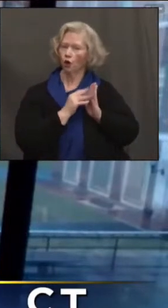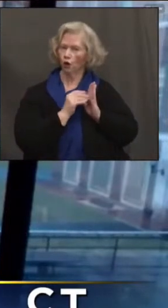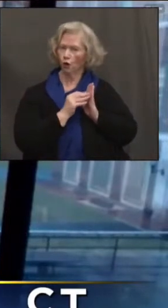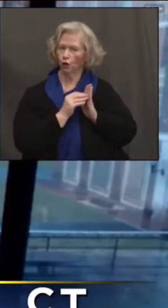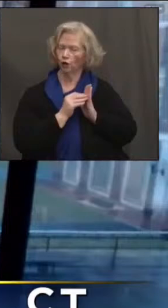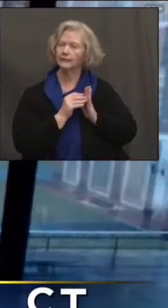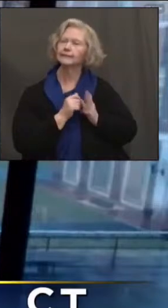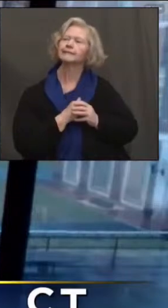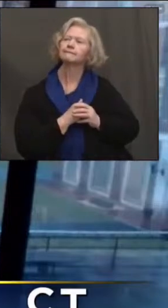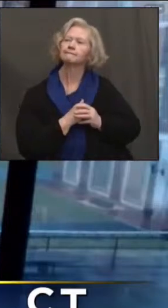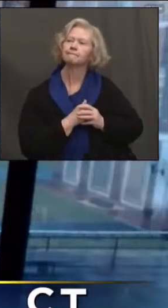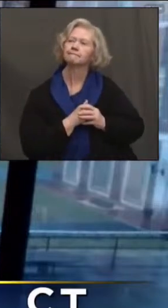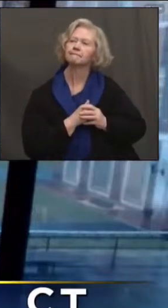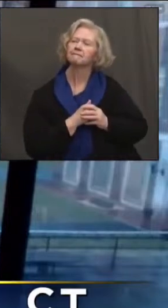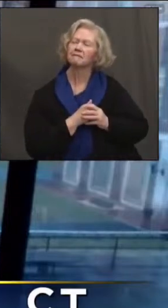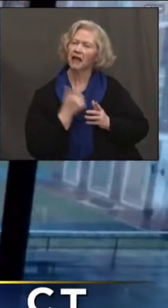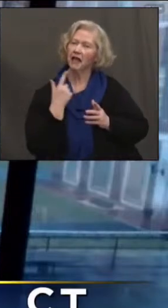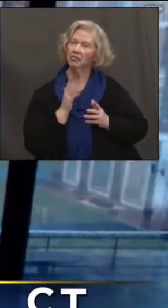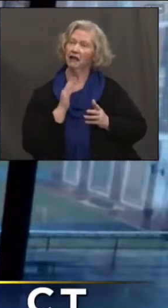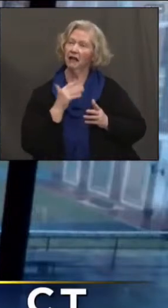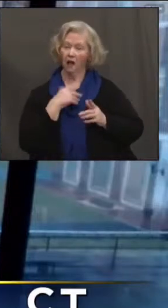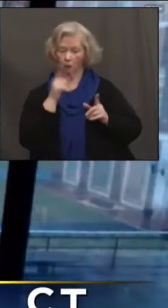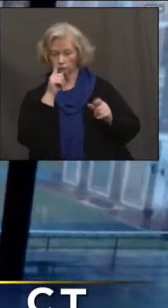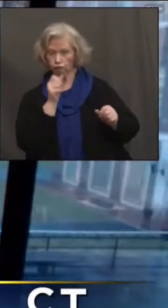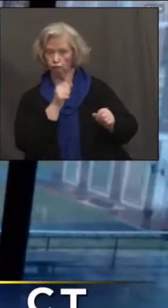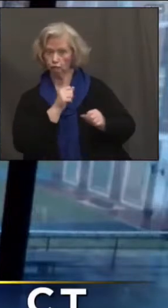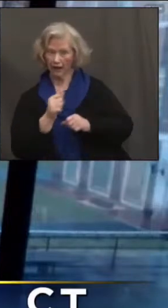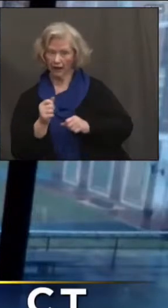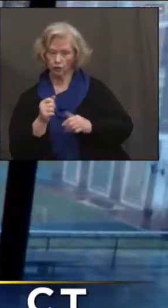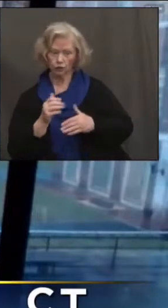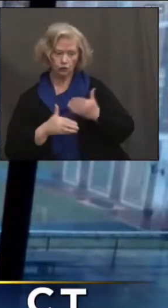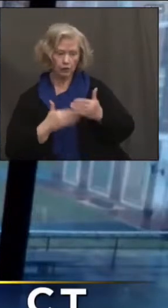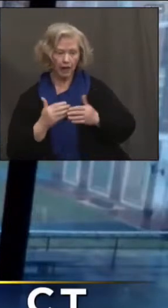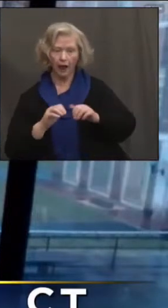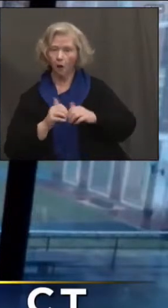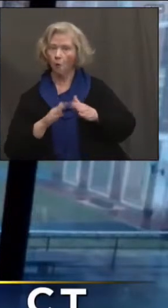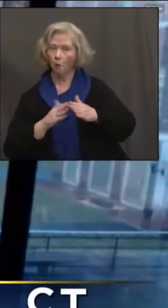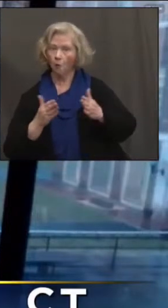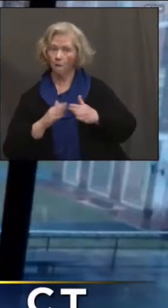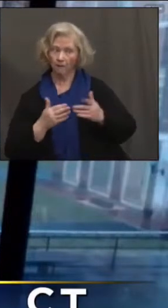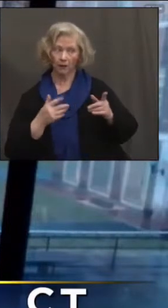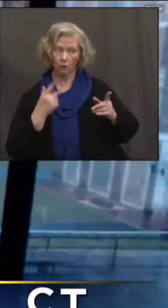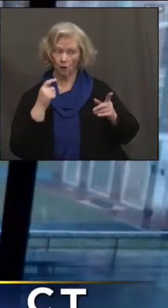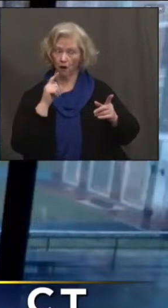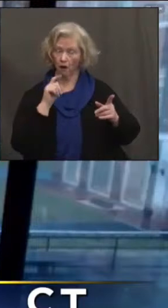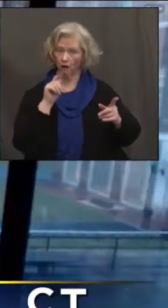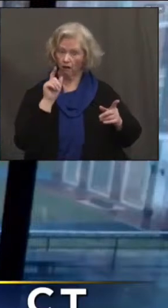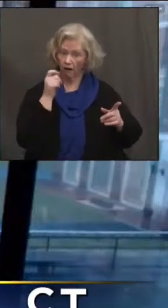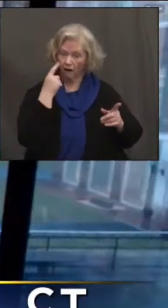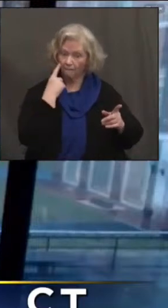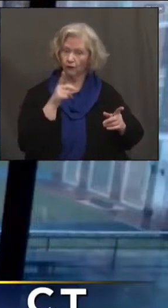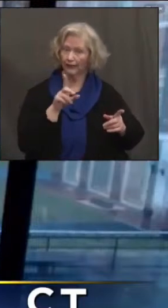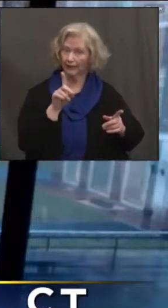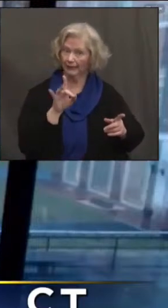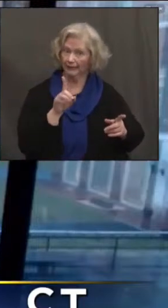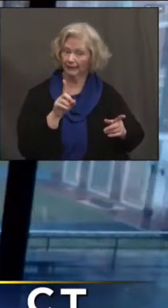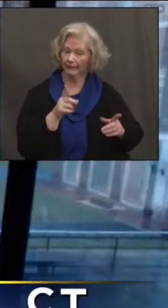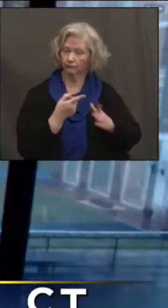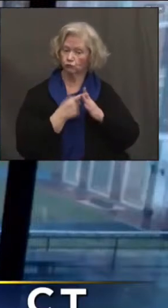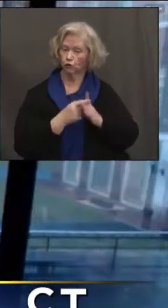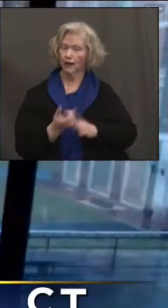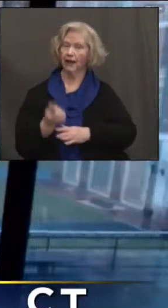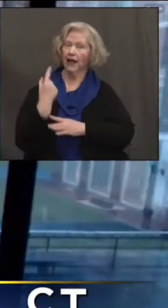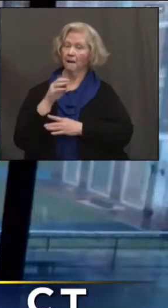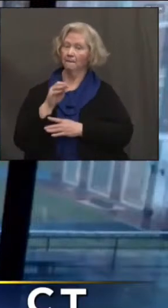the reopening strategy that was put in place by the governor, back in May,